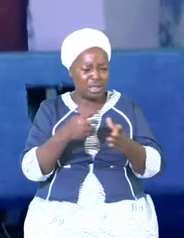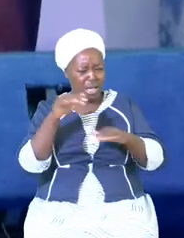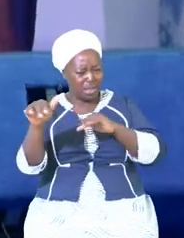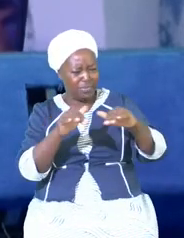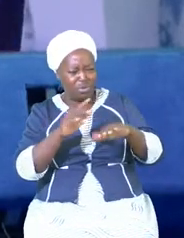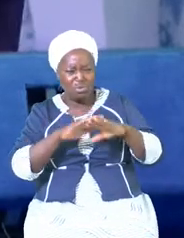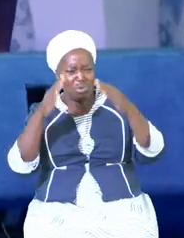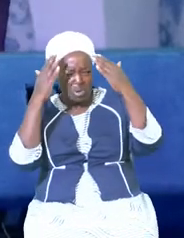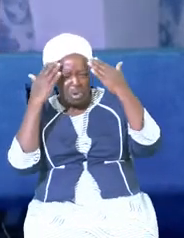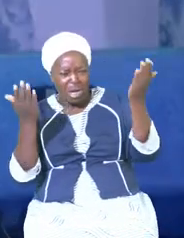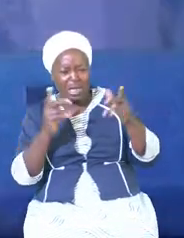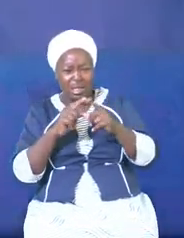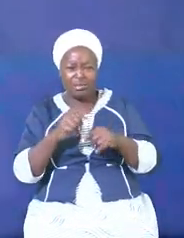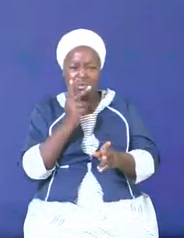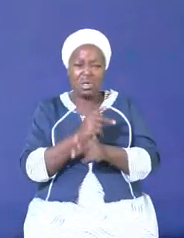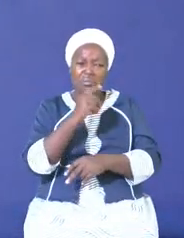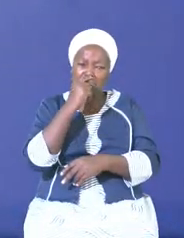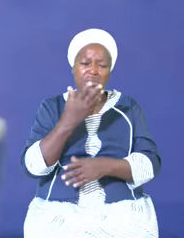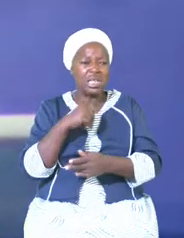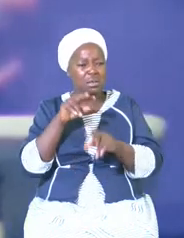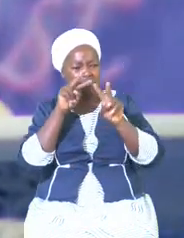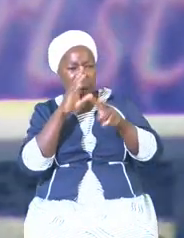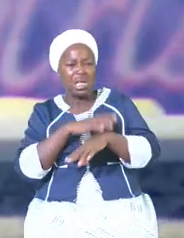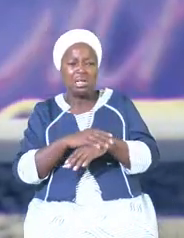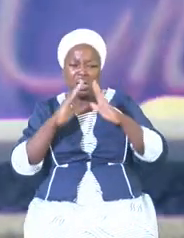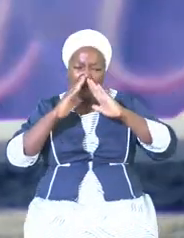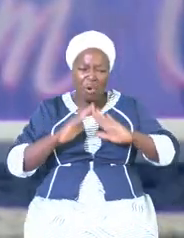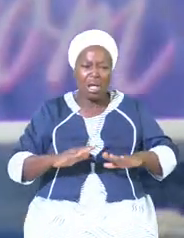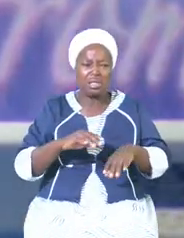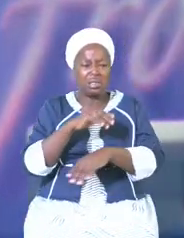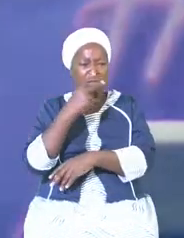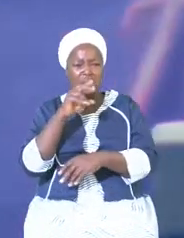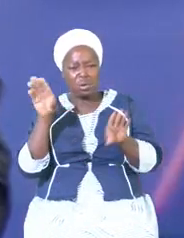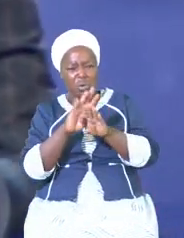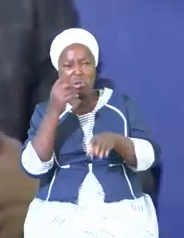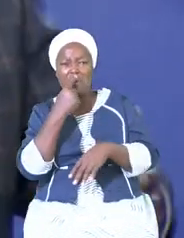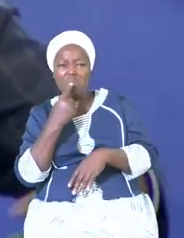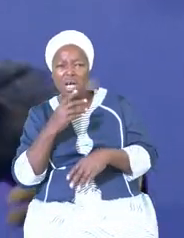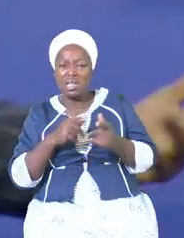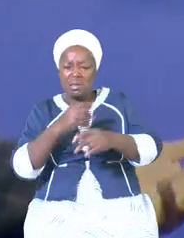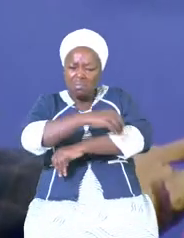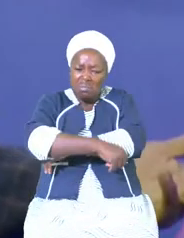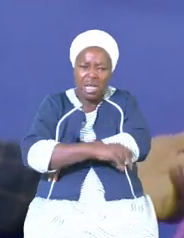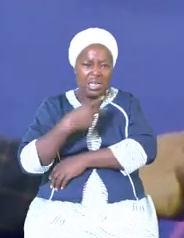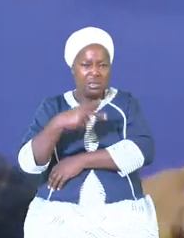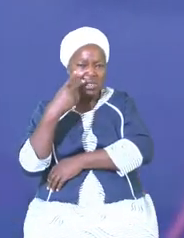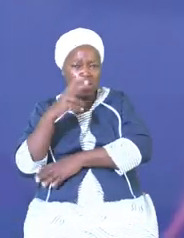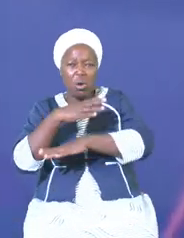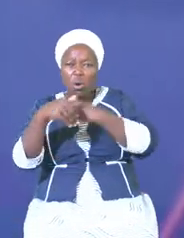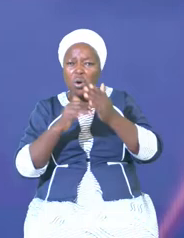keep quiet and fold your arm and close your mouth, and the strangers now